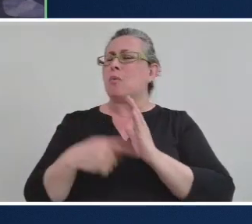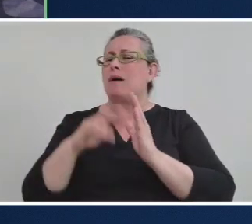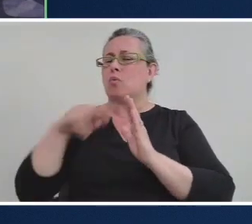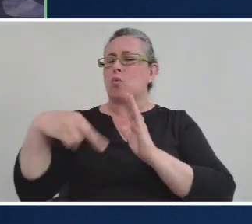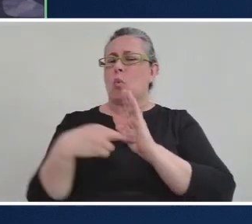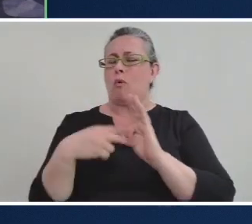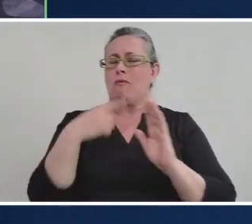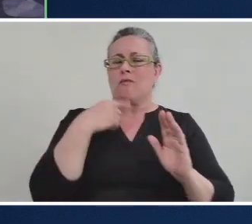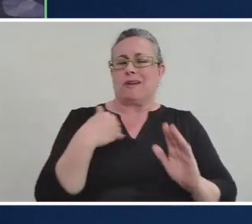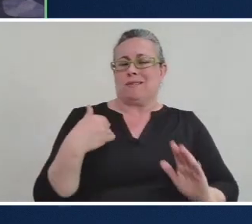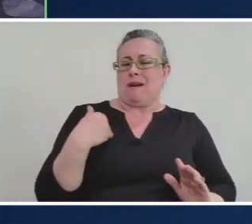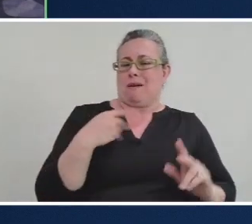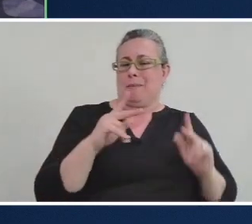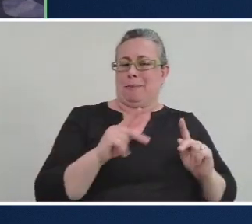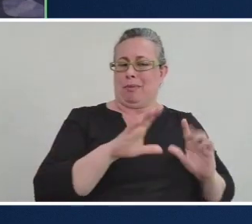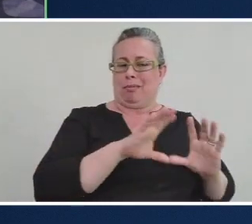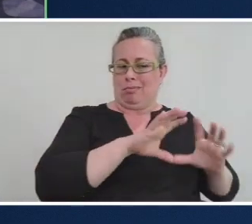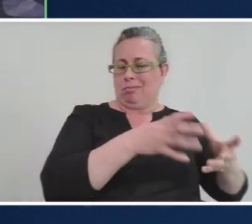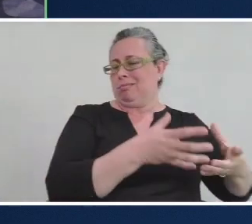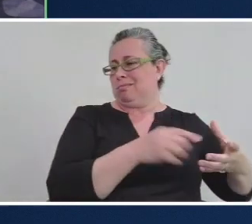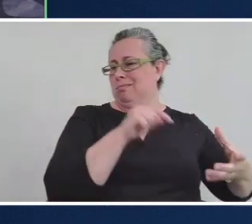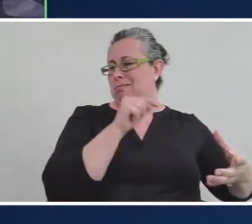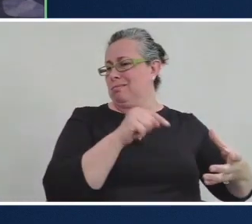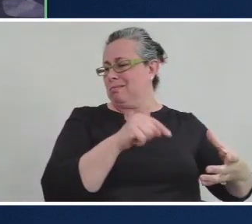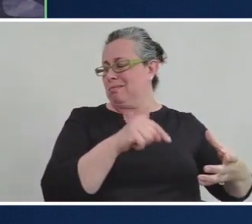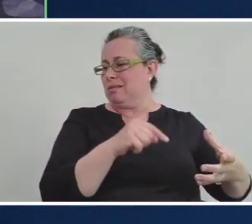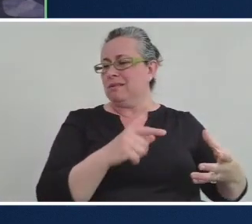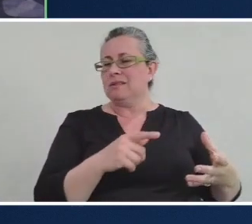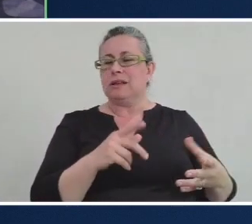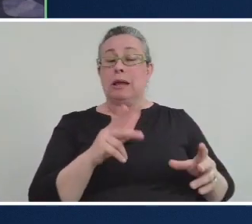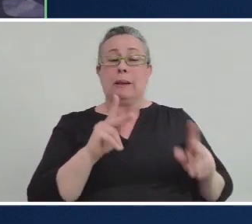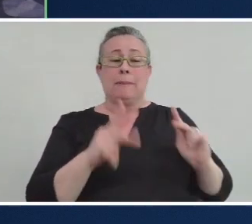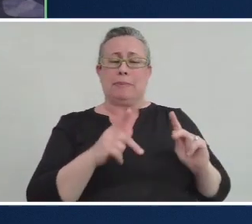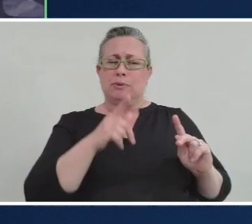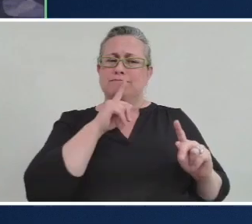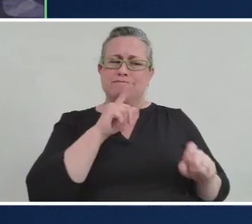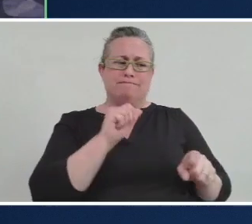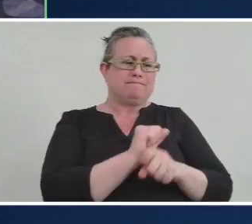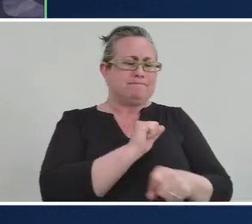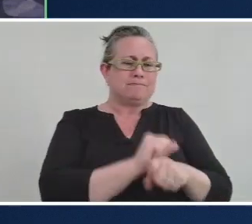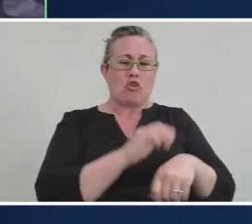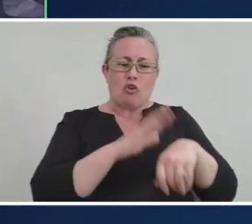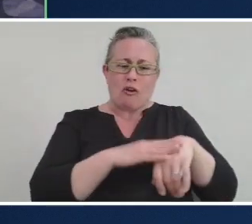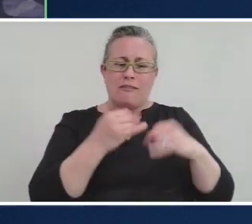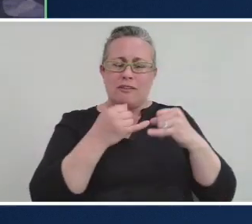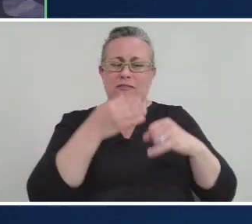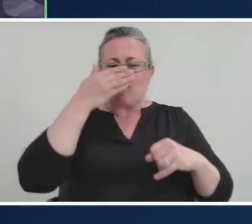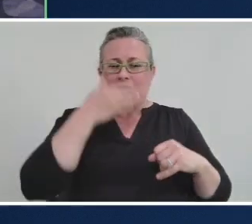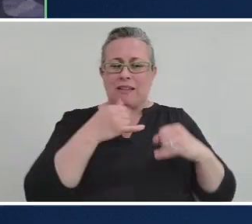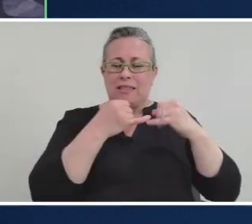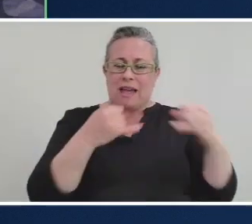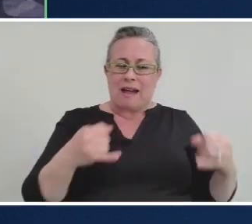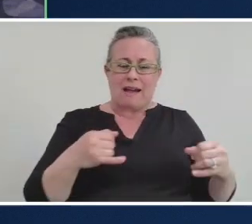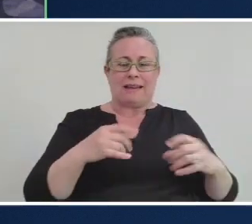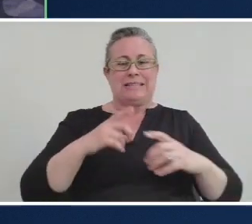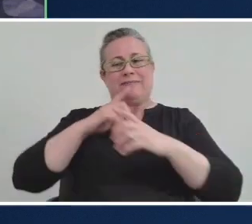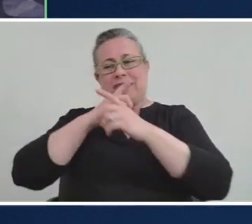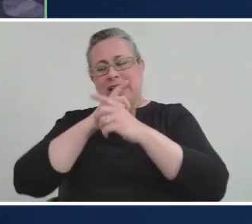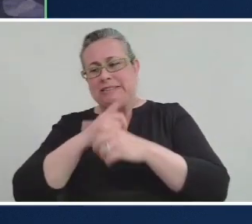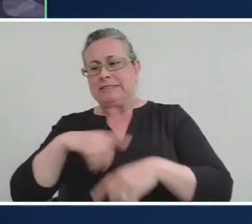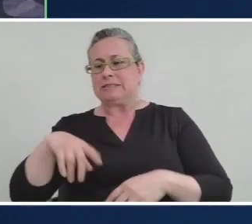people as people who are really on the front lines defending democracy and calling for free and fair